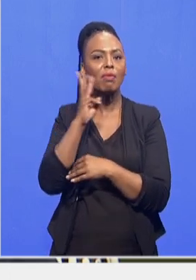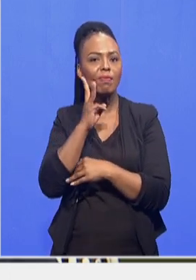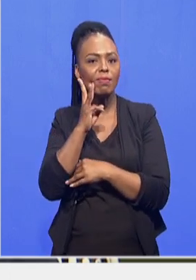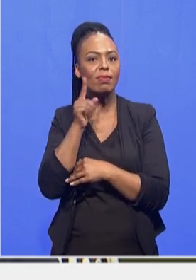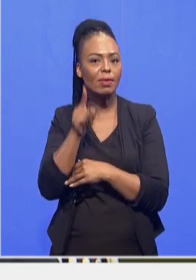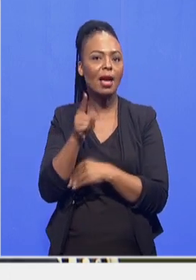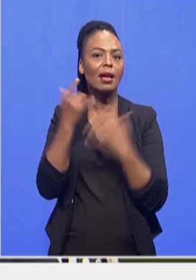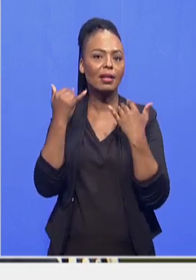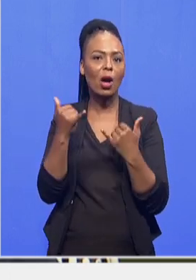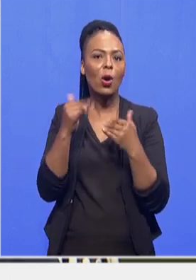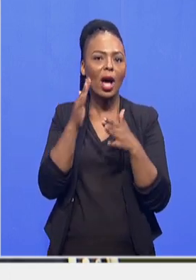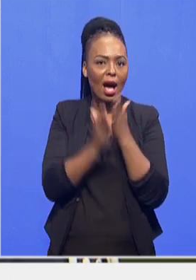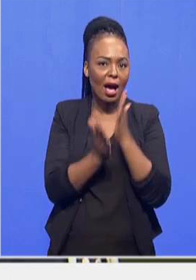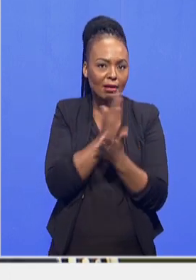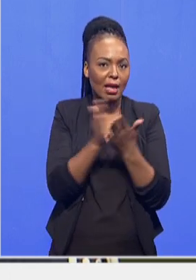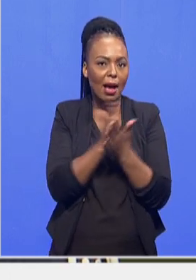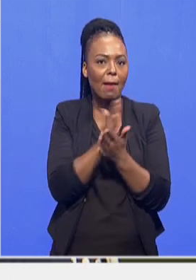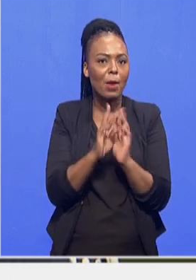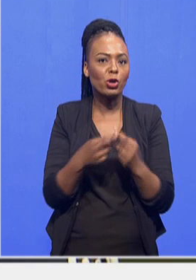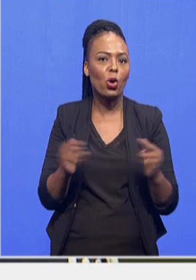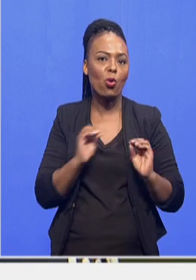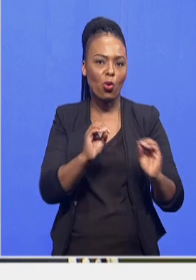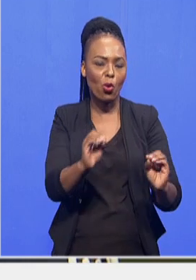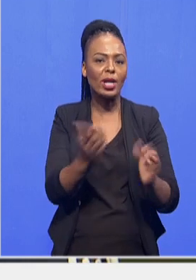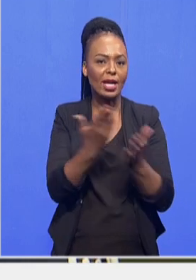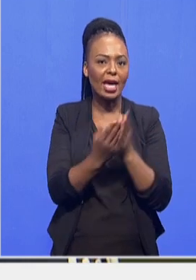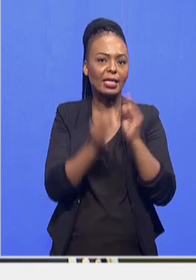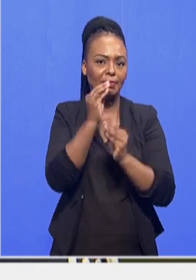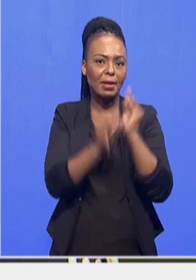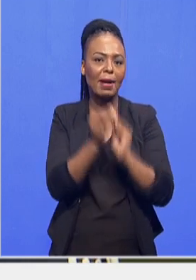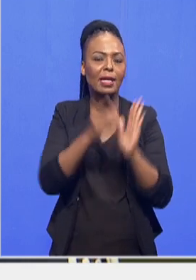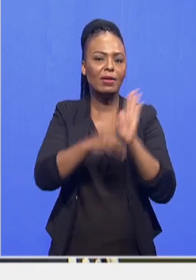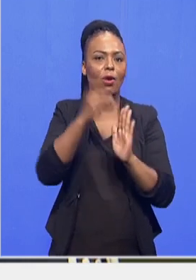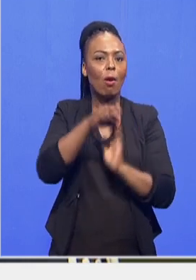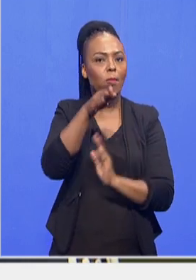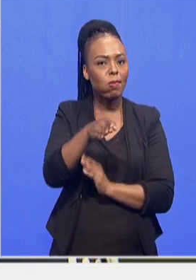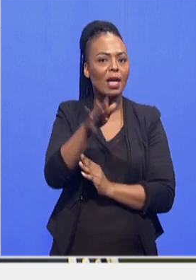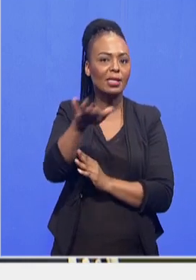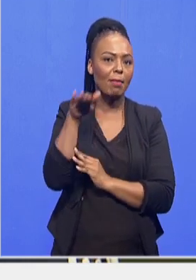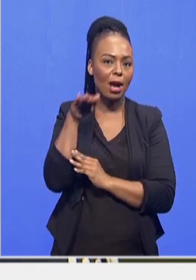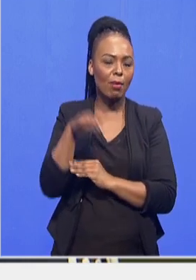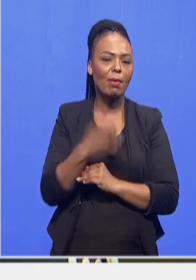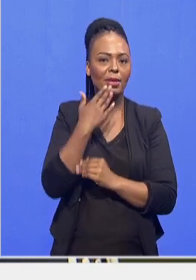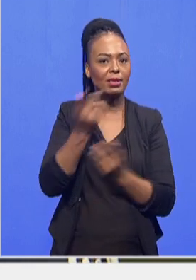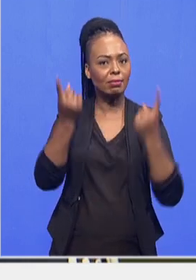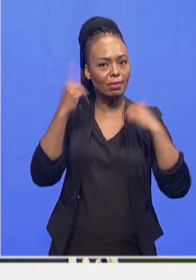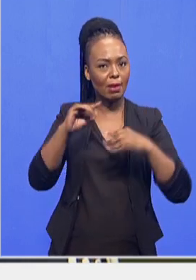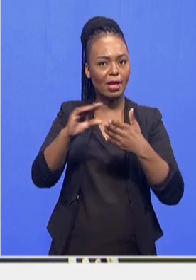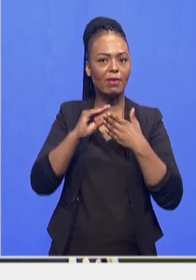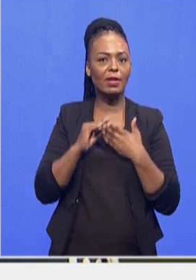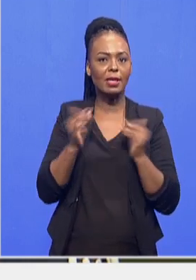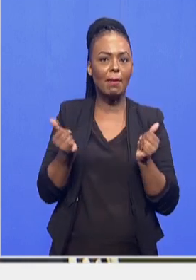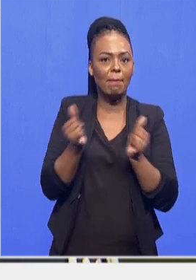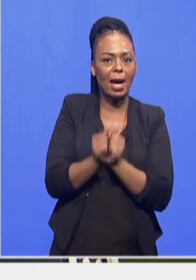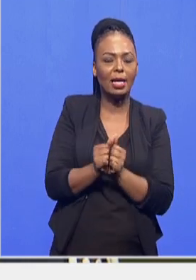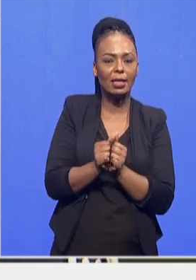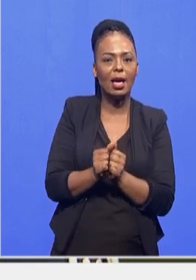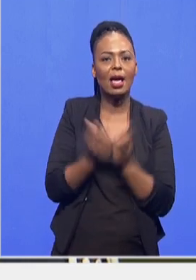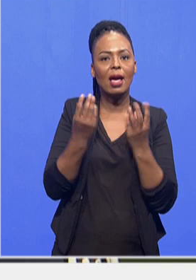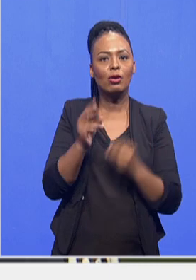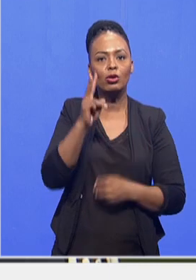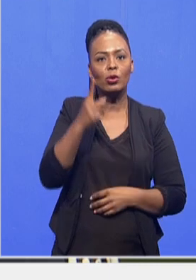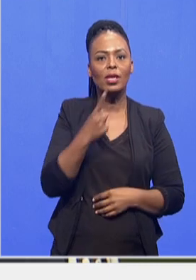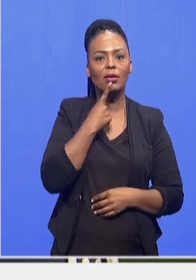developed in Zimbabwe. So we are actually encouraging investors to come into Zimbabwe and partner. We do have almost about